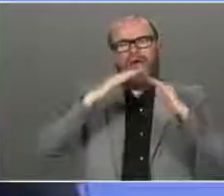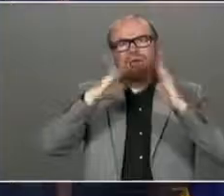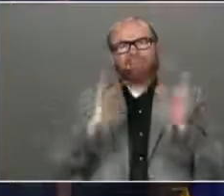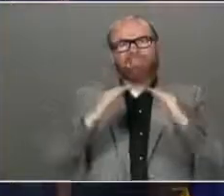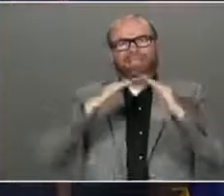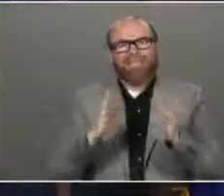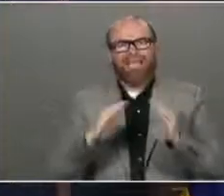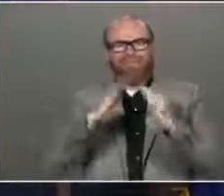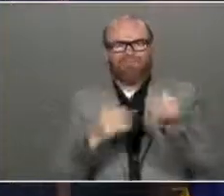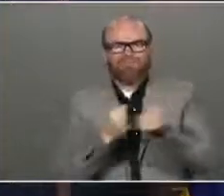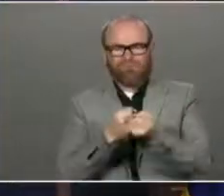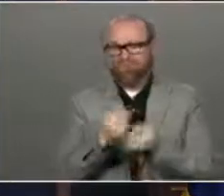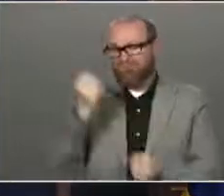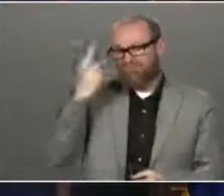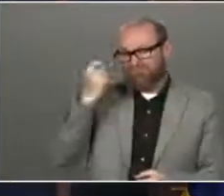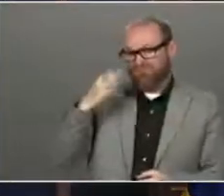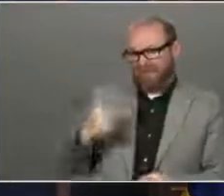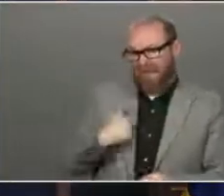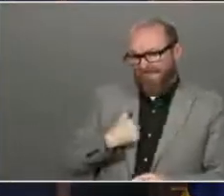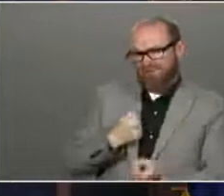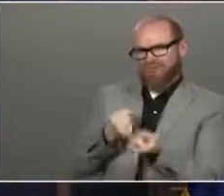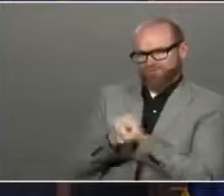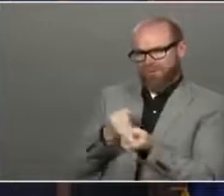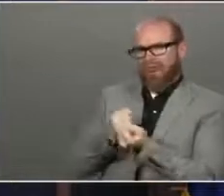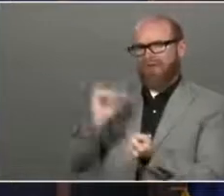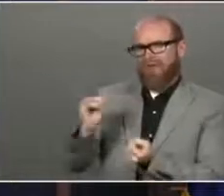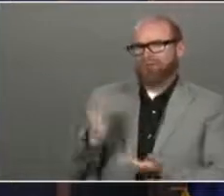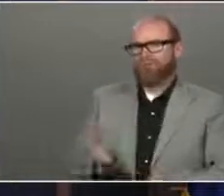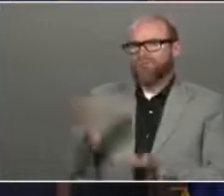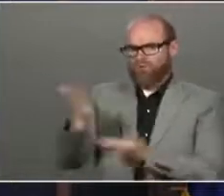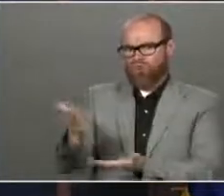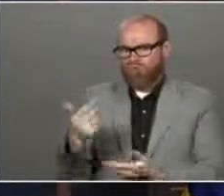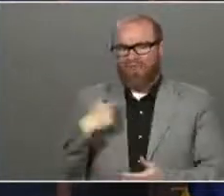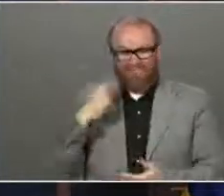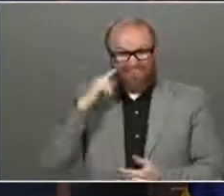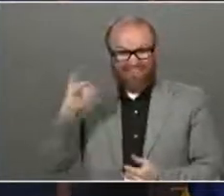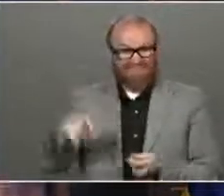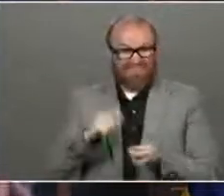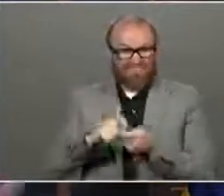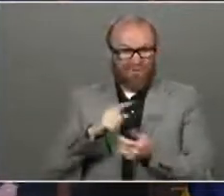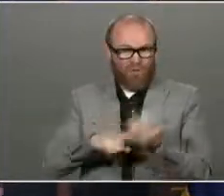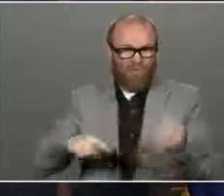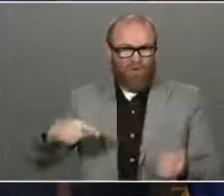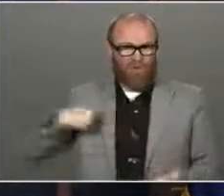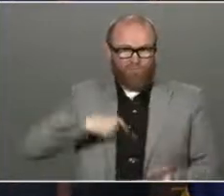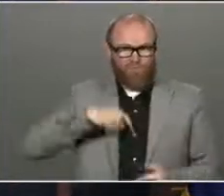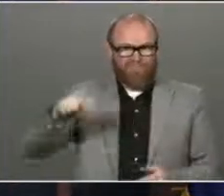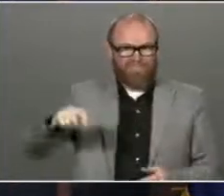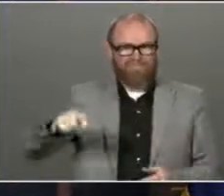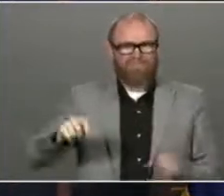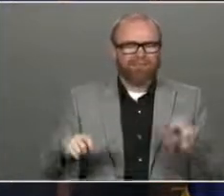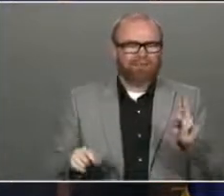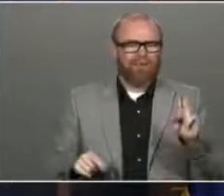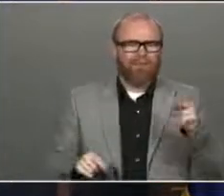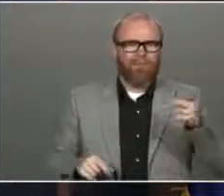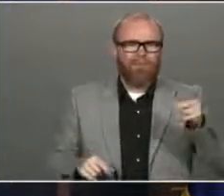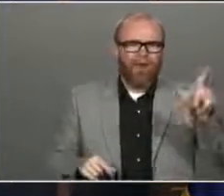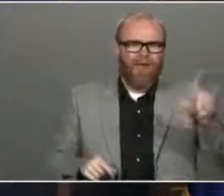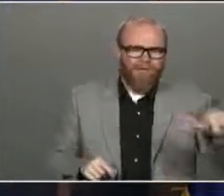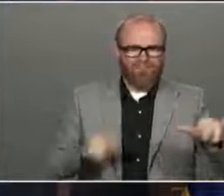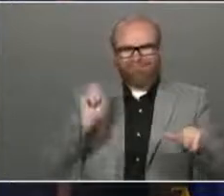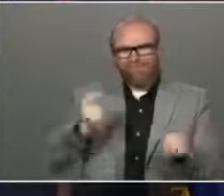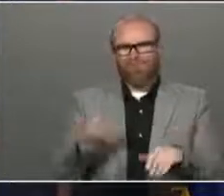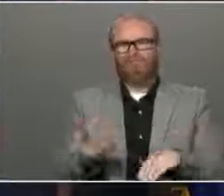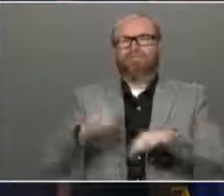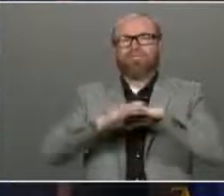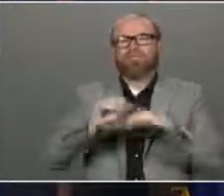I support the proposal. I think it's exactly what we need. Again, it's supply. We need to increase supply.